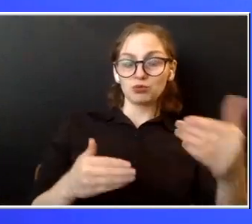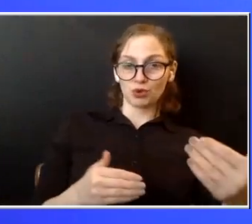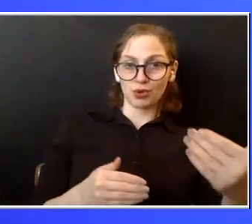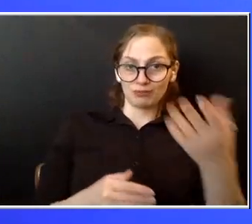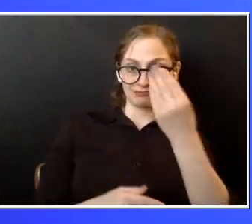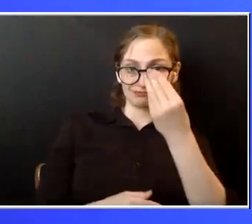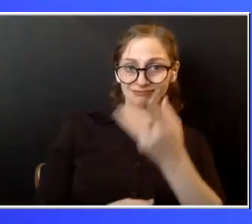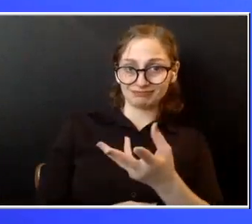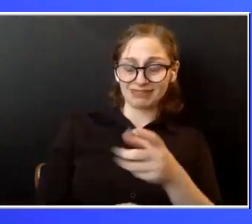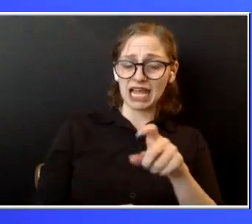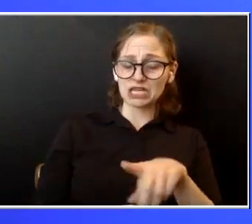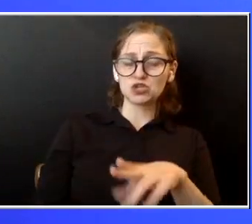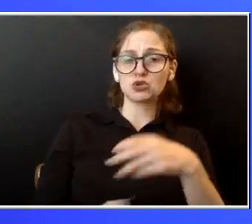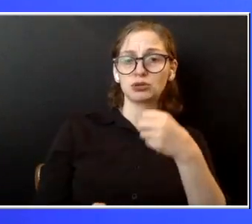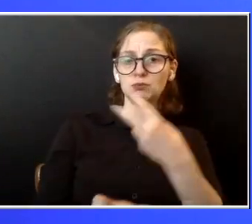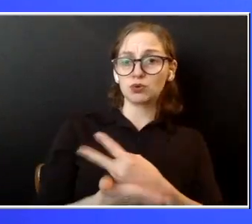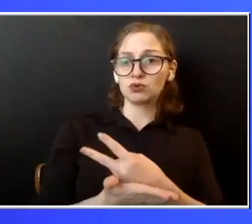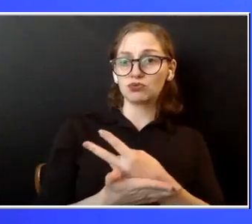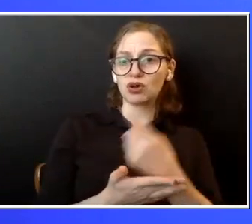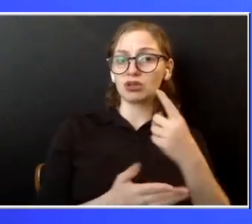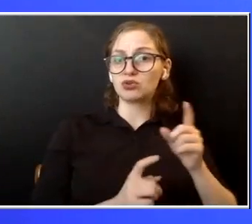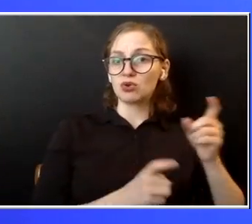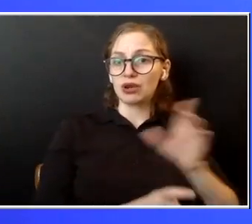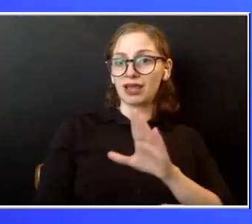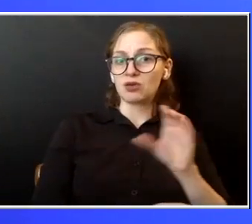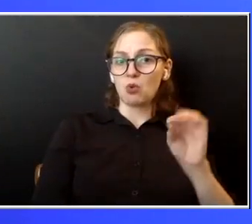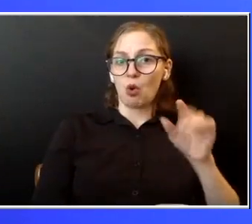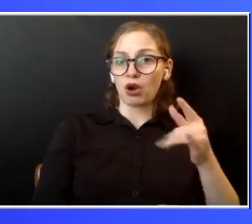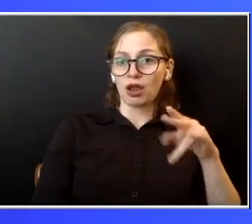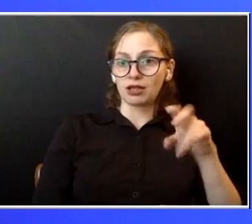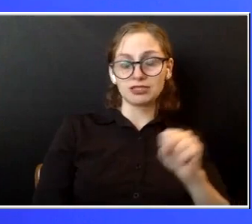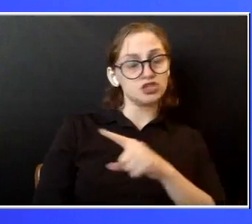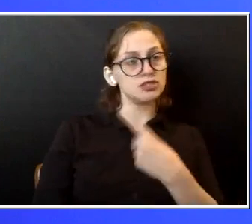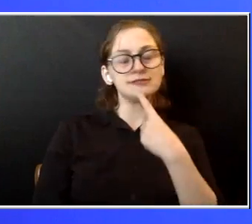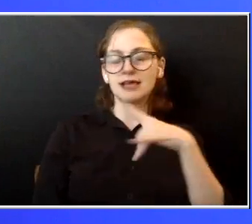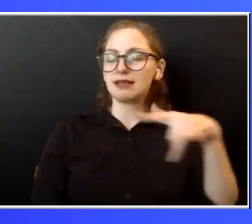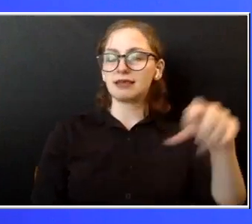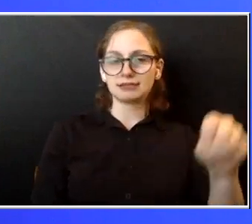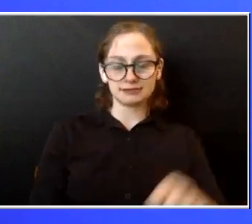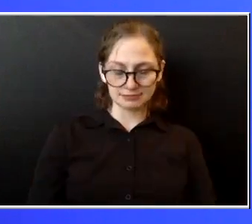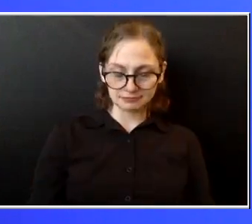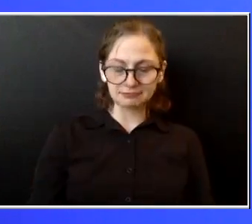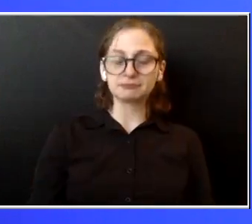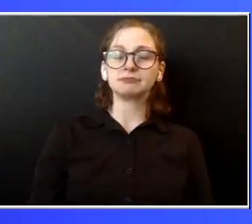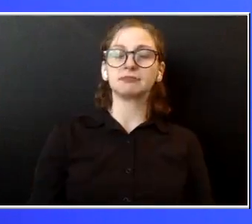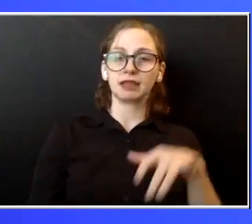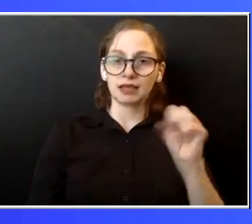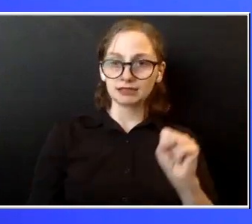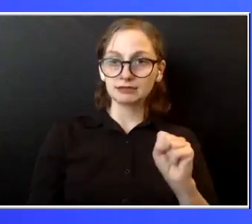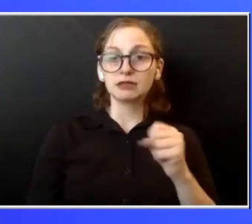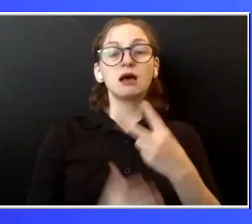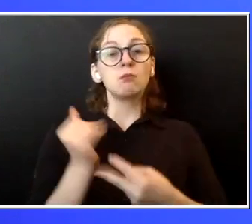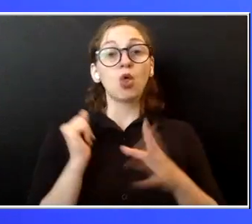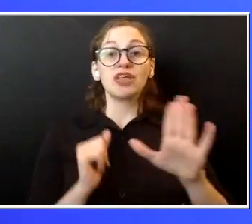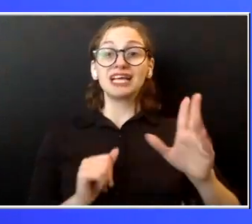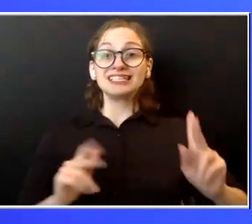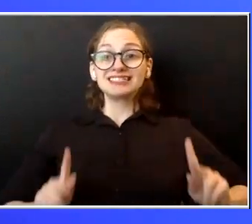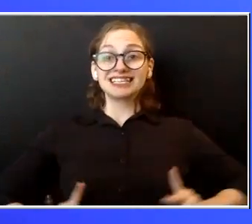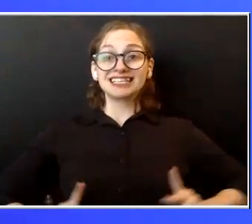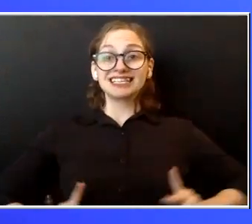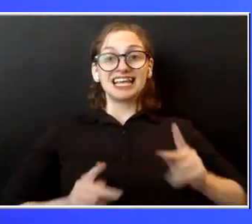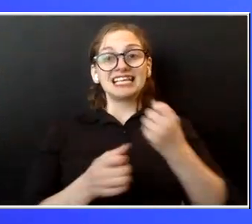approval for donating his organs. And she says, yes, by all means. Both of his kidneys saved two 73-year-old